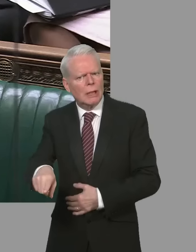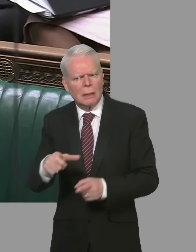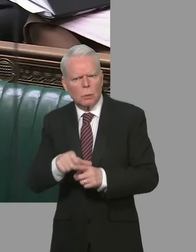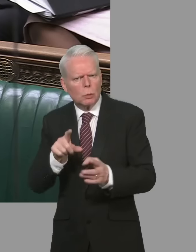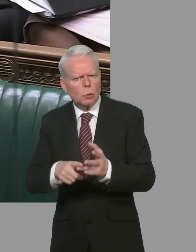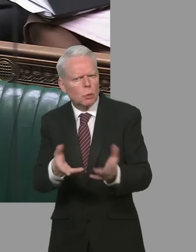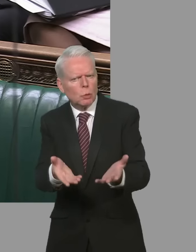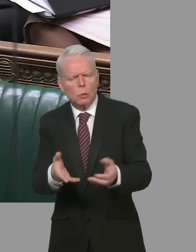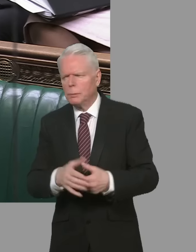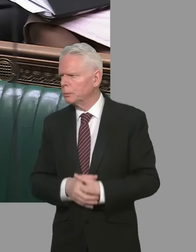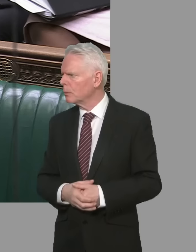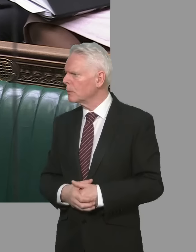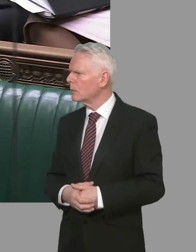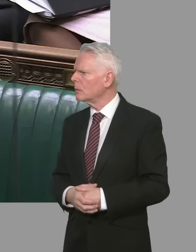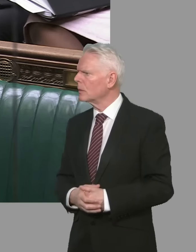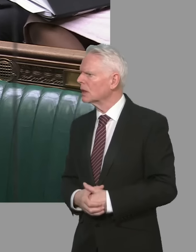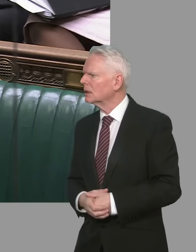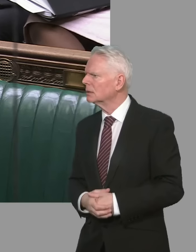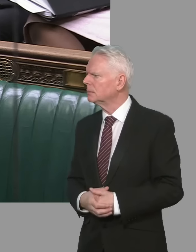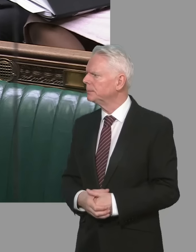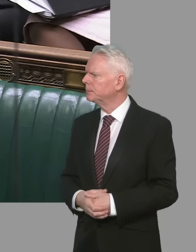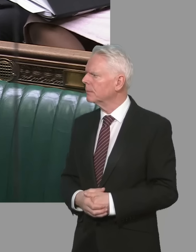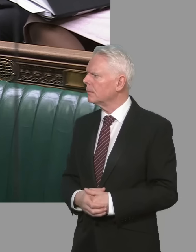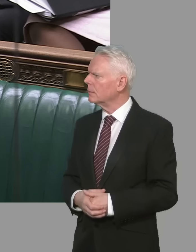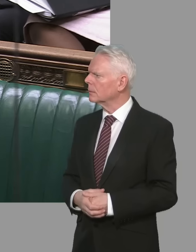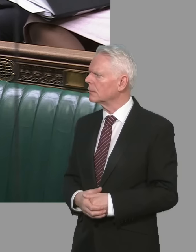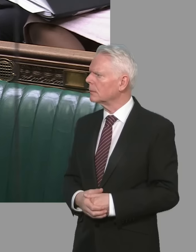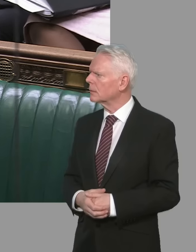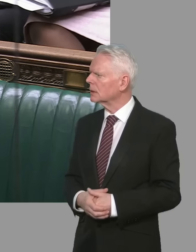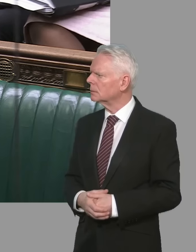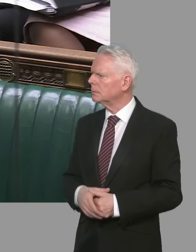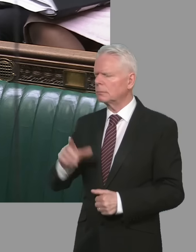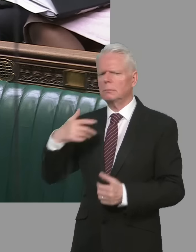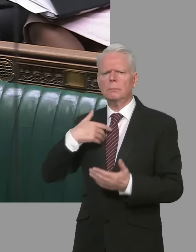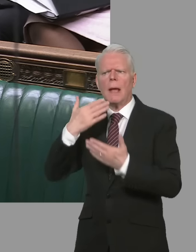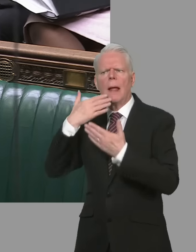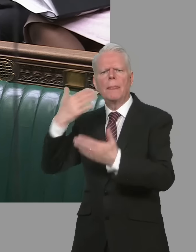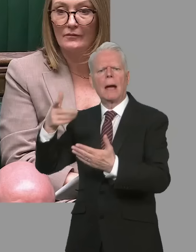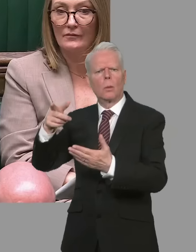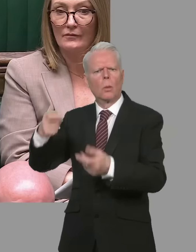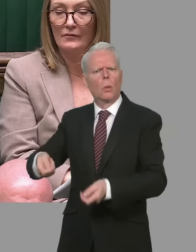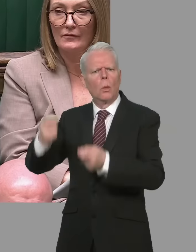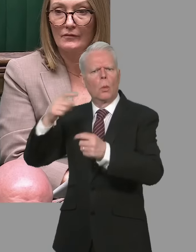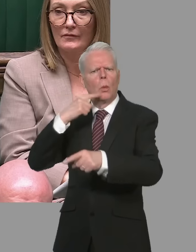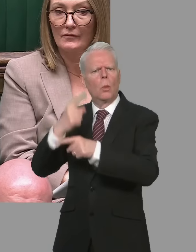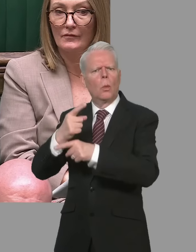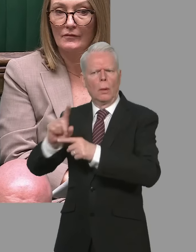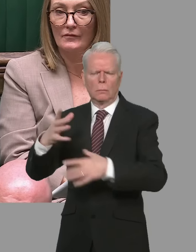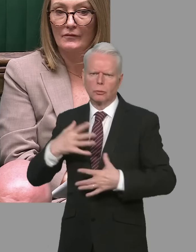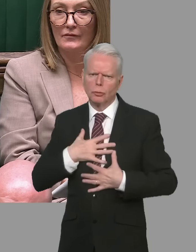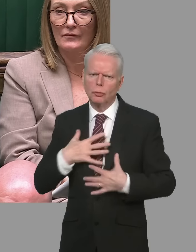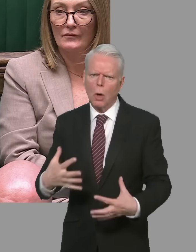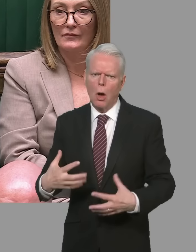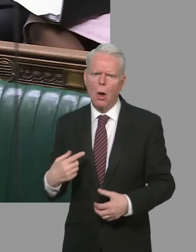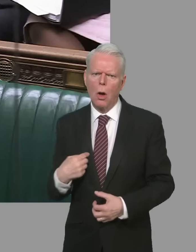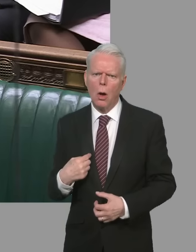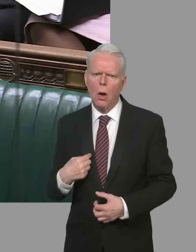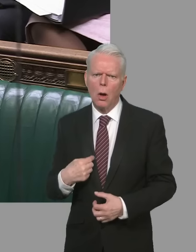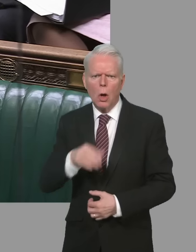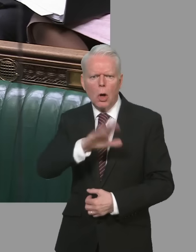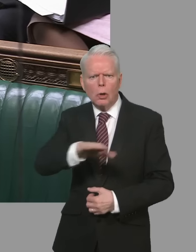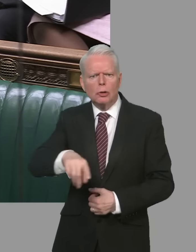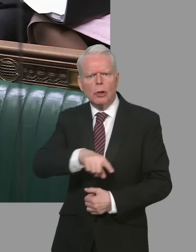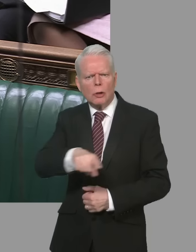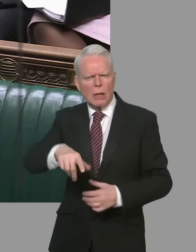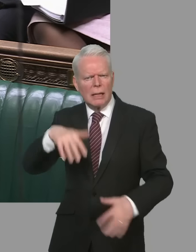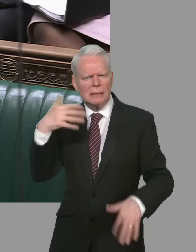have to go through. I'm absolutely clear in my mind that should not be happening. And I can inform you, I've instructed the Justice